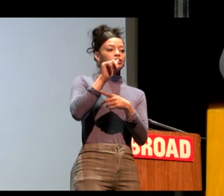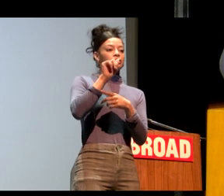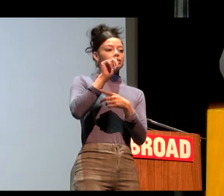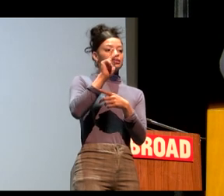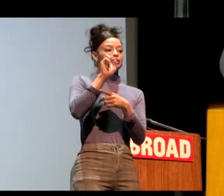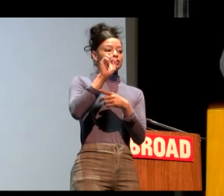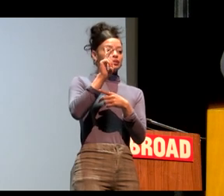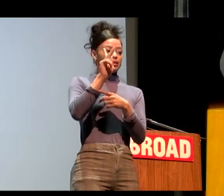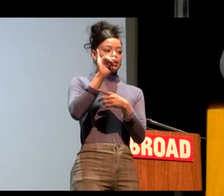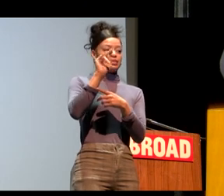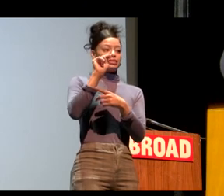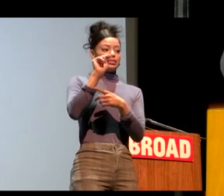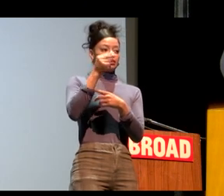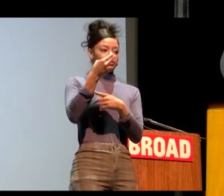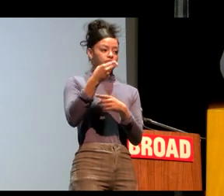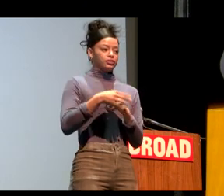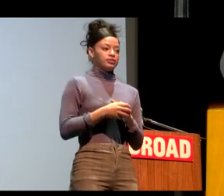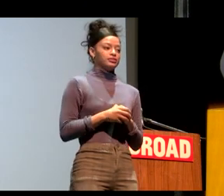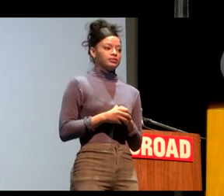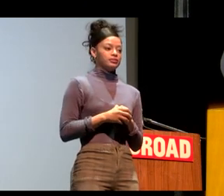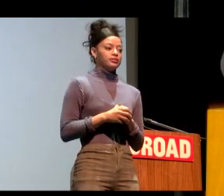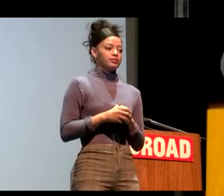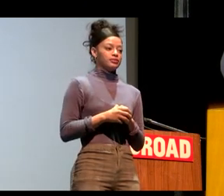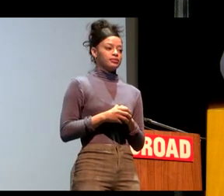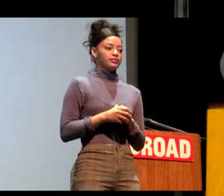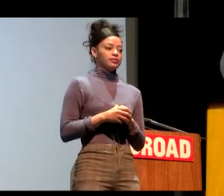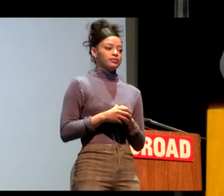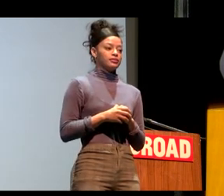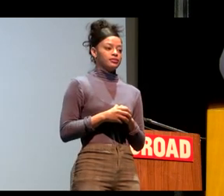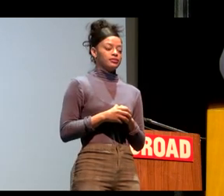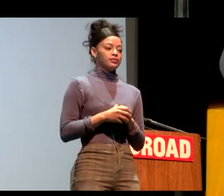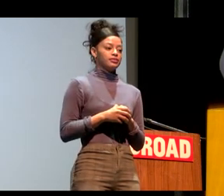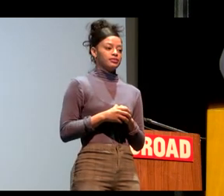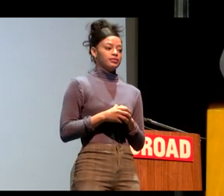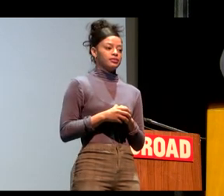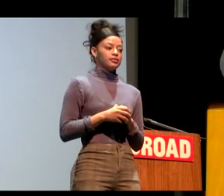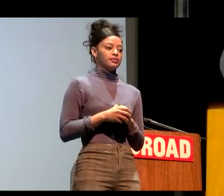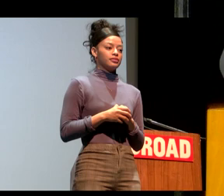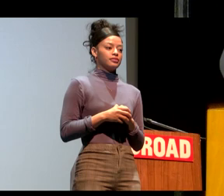of interpreting creative energies for 30 years.